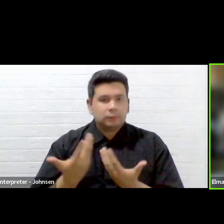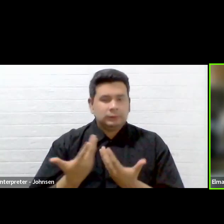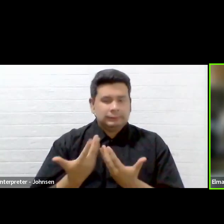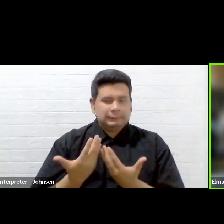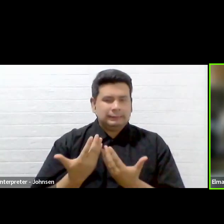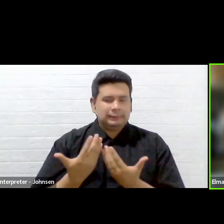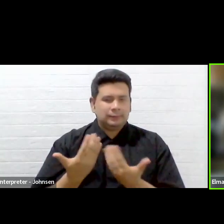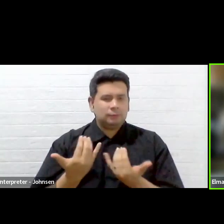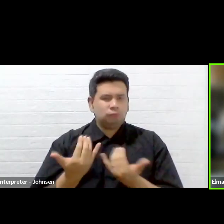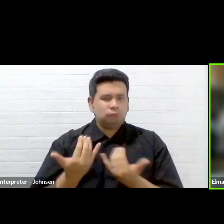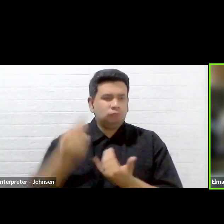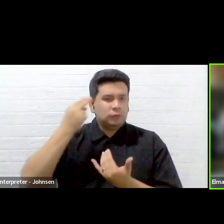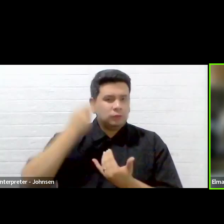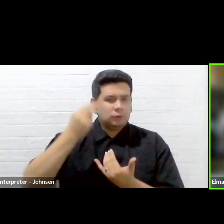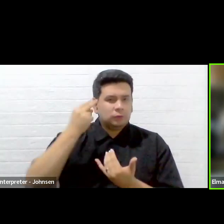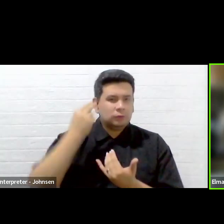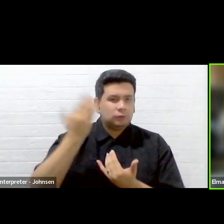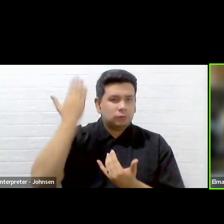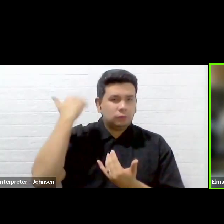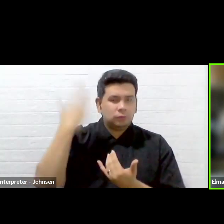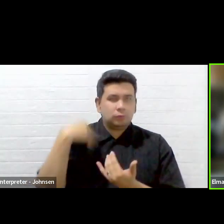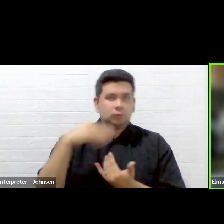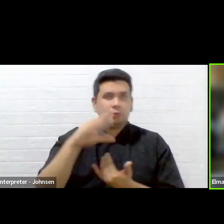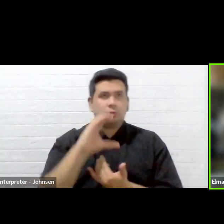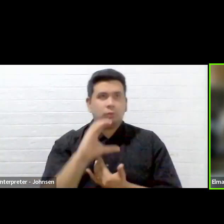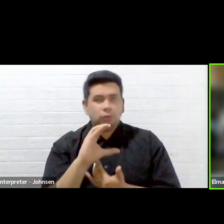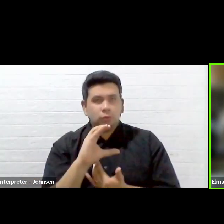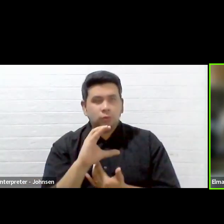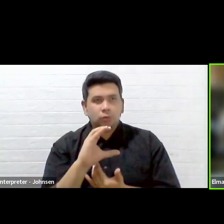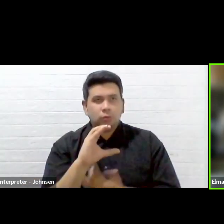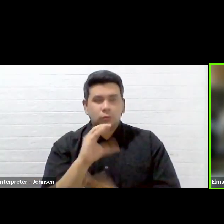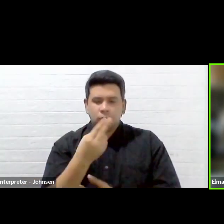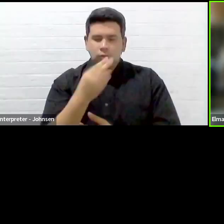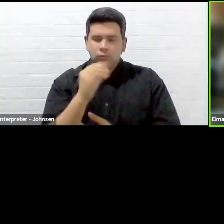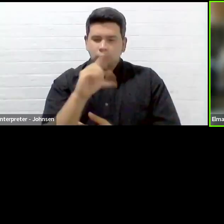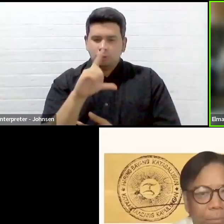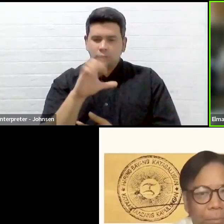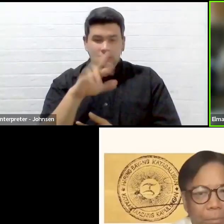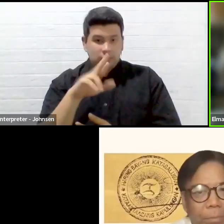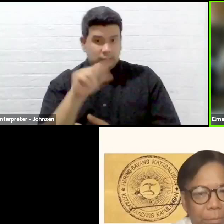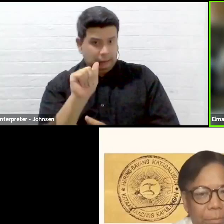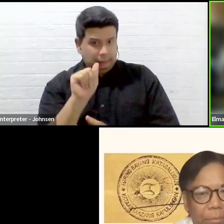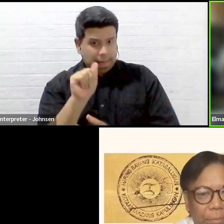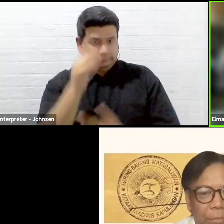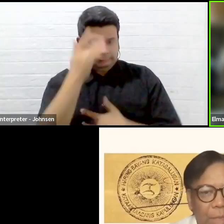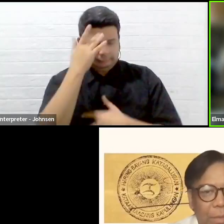back during the cholera and the flu pandemic in the Philippines. Sir Francis?